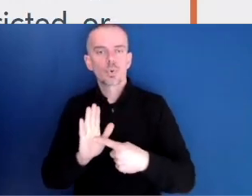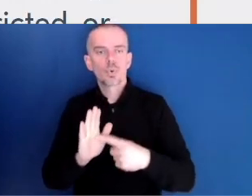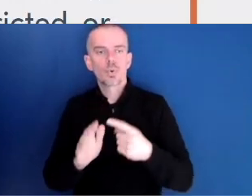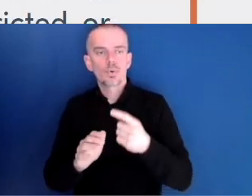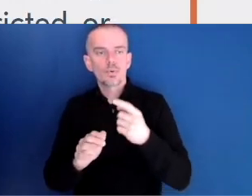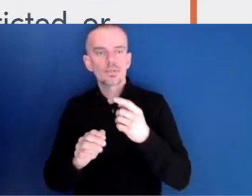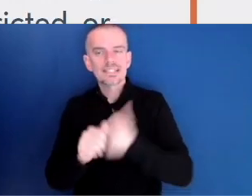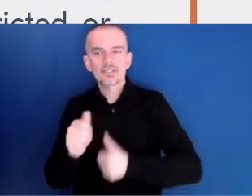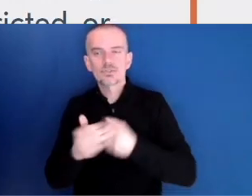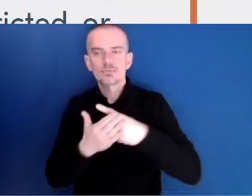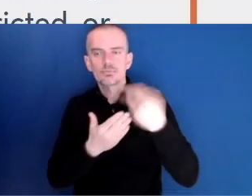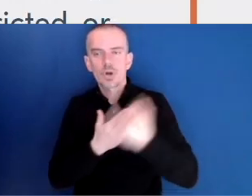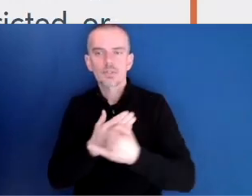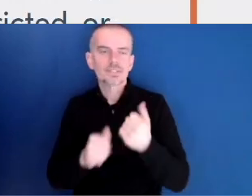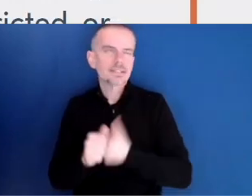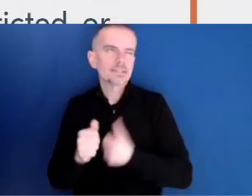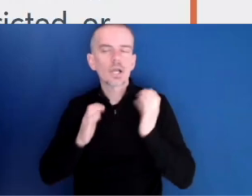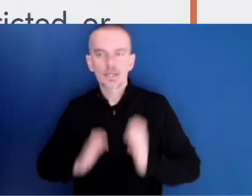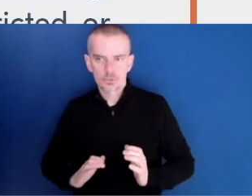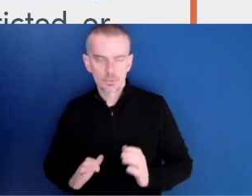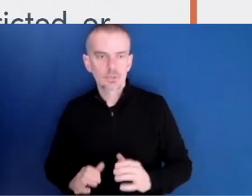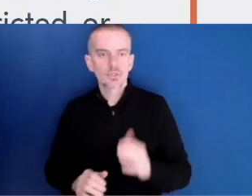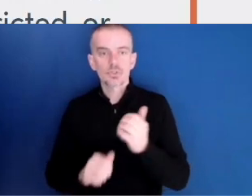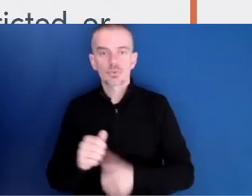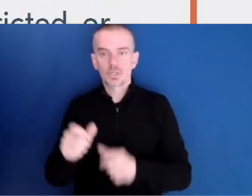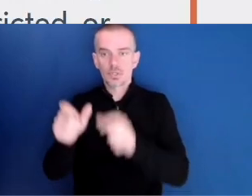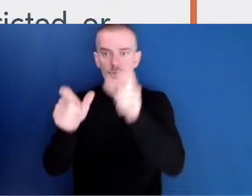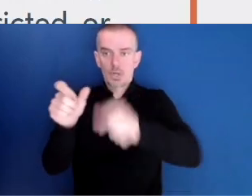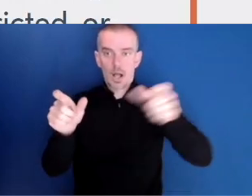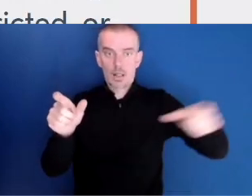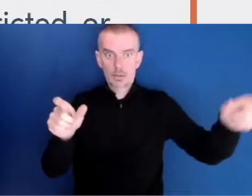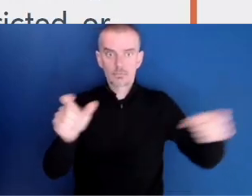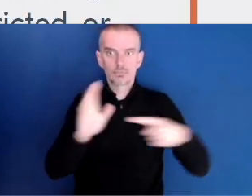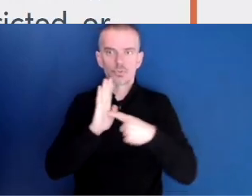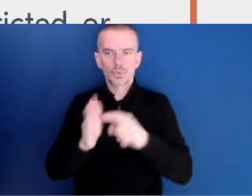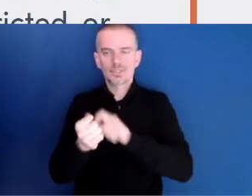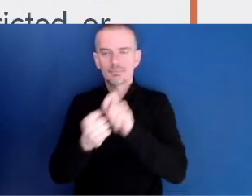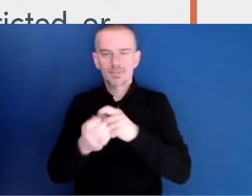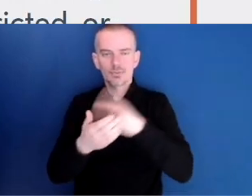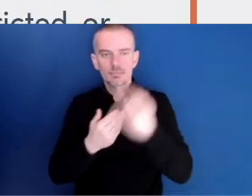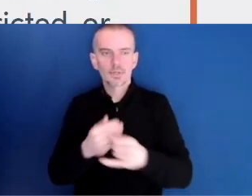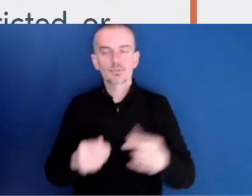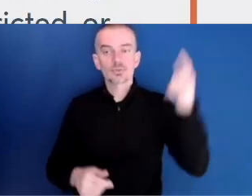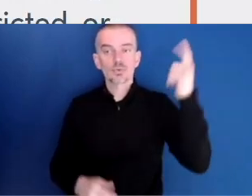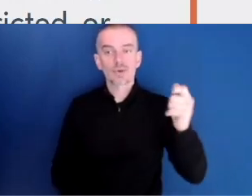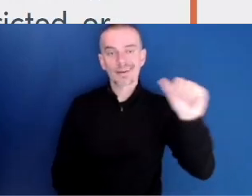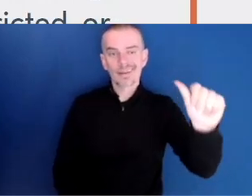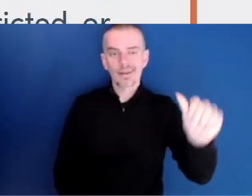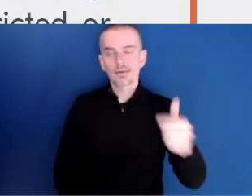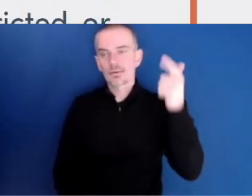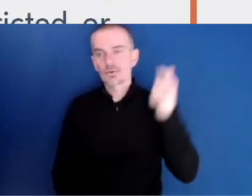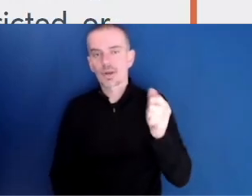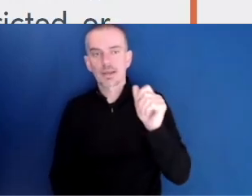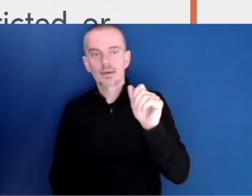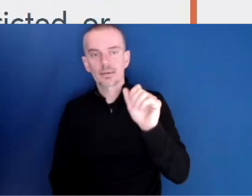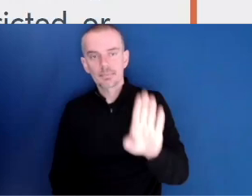right? And so each of these columns represents a specific project. So we have grant A, grant B, and grant C. We also have not